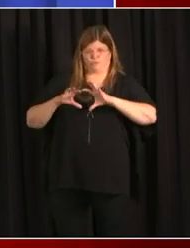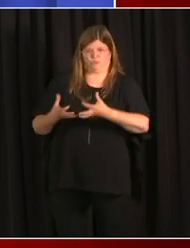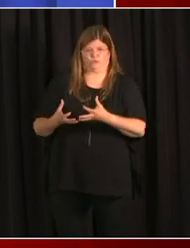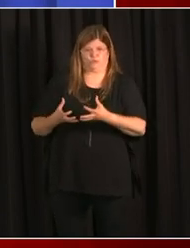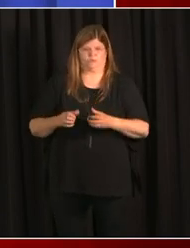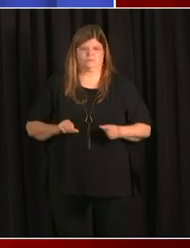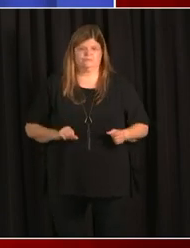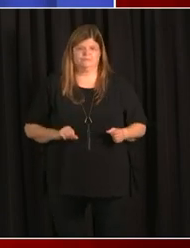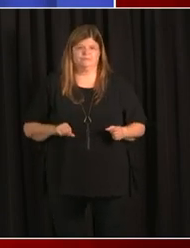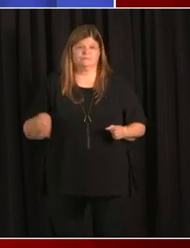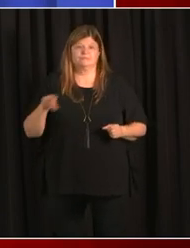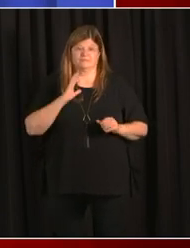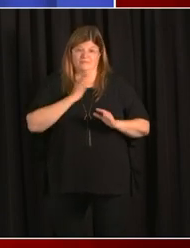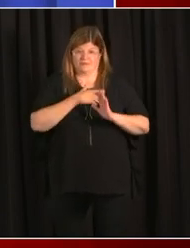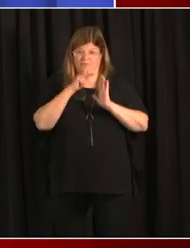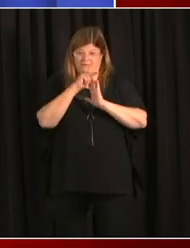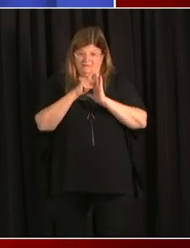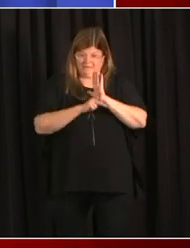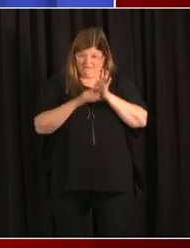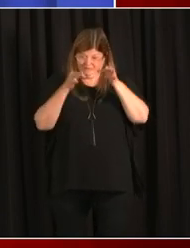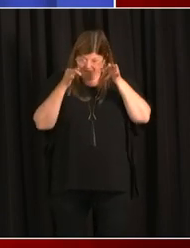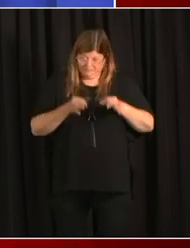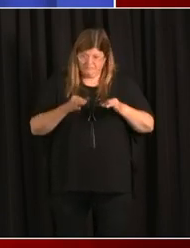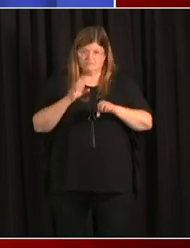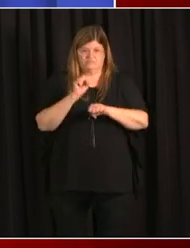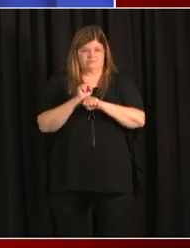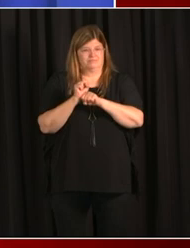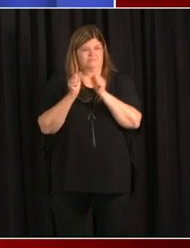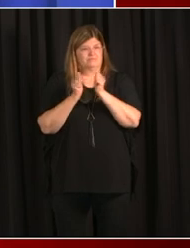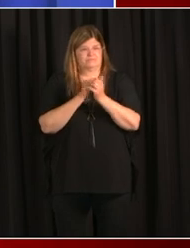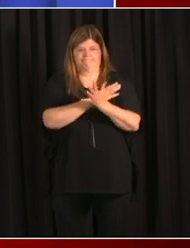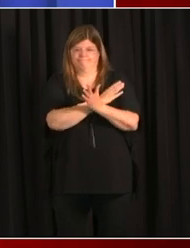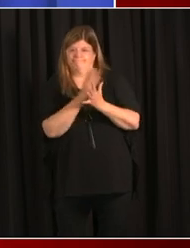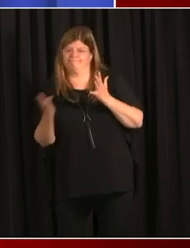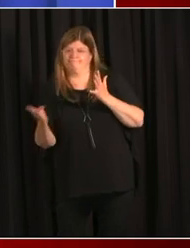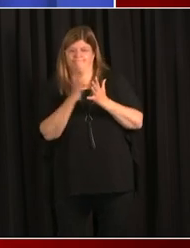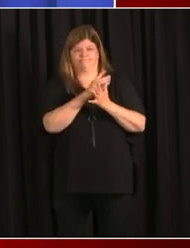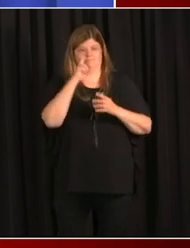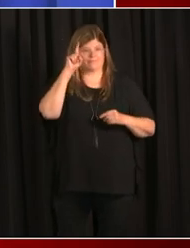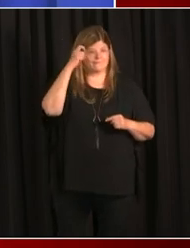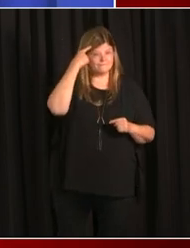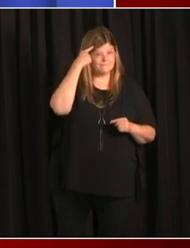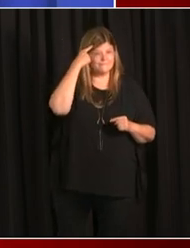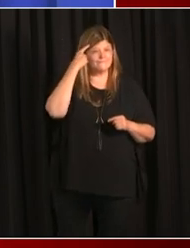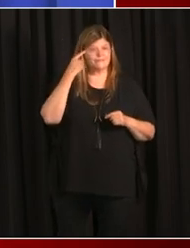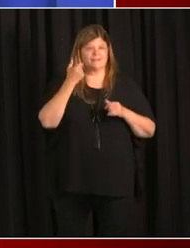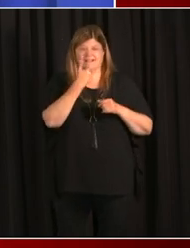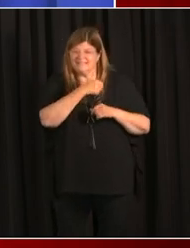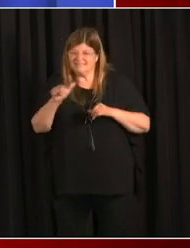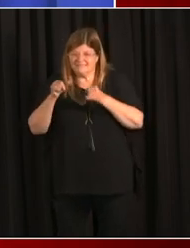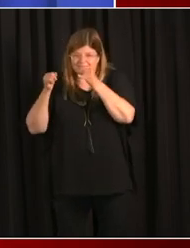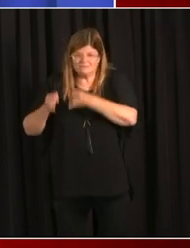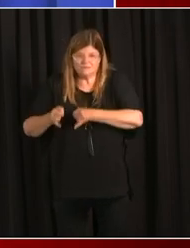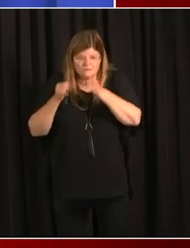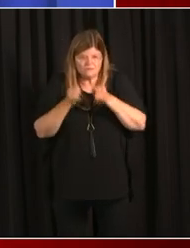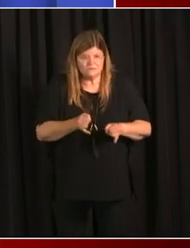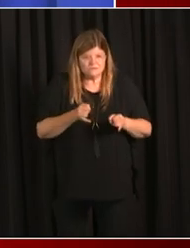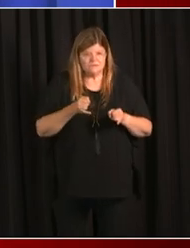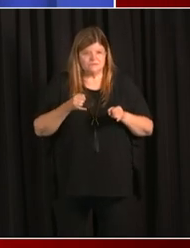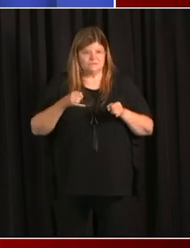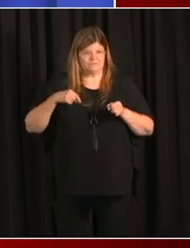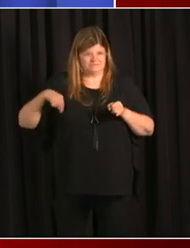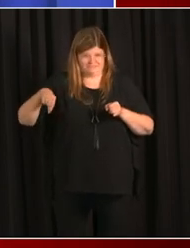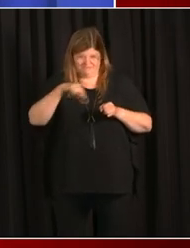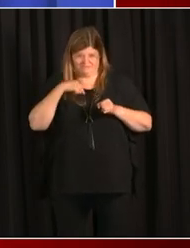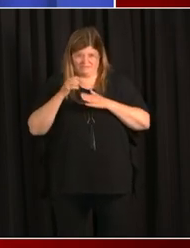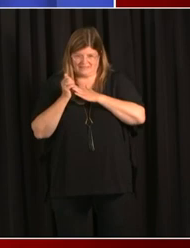And our policy decisions that we have made across the government for individuals, those of us in leadership in